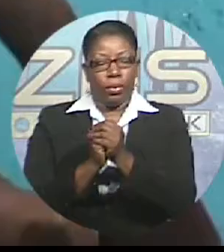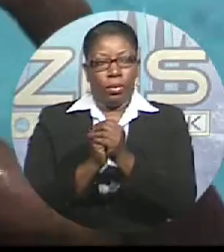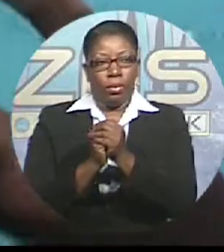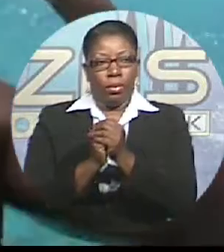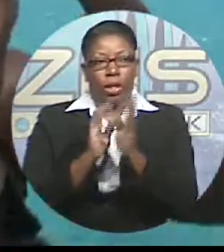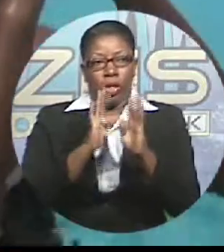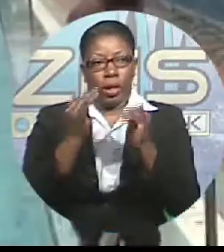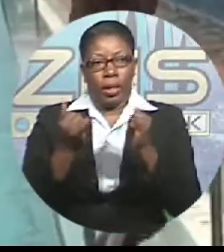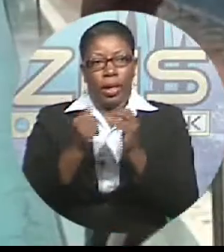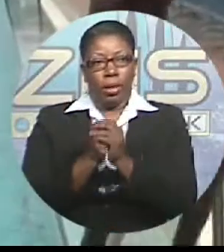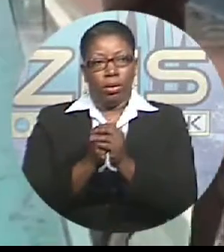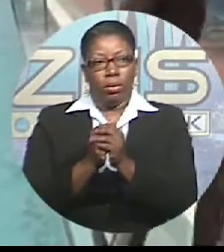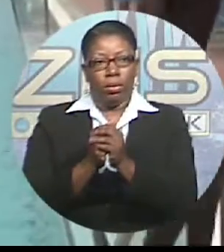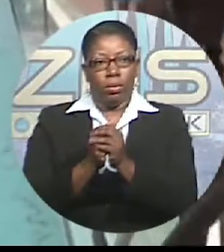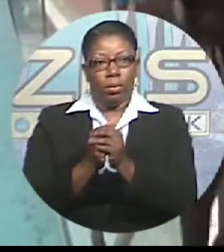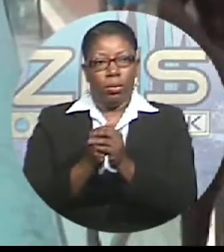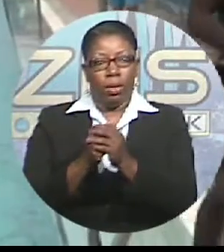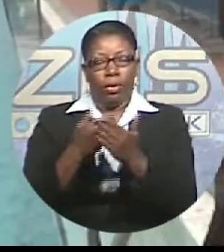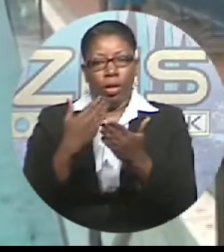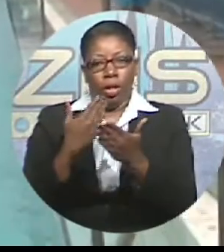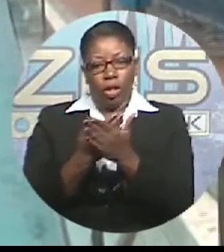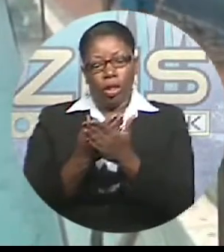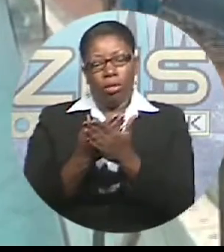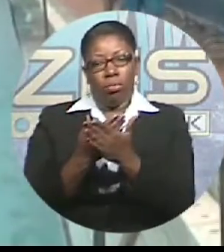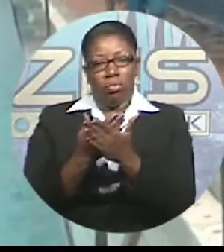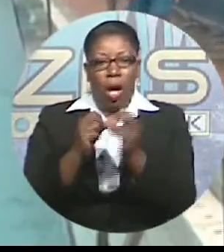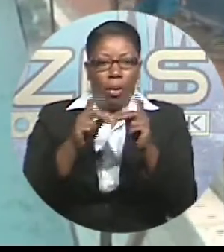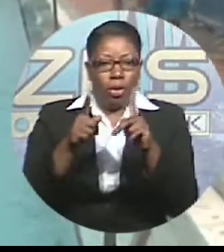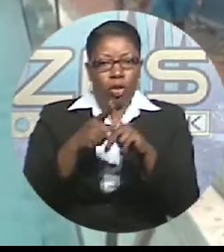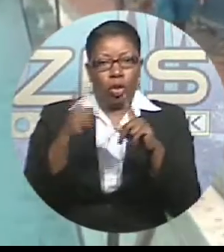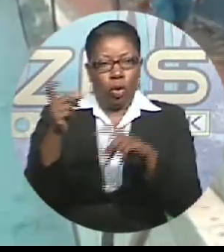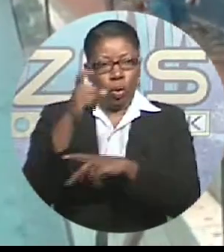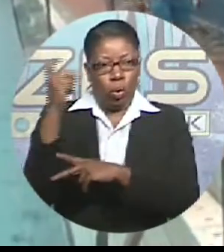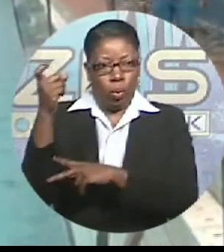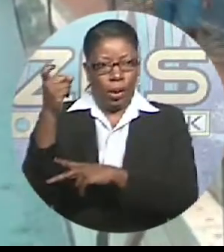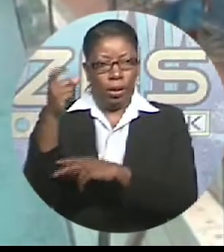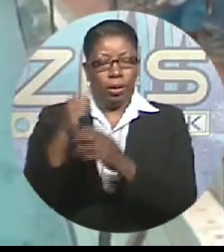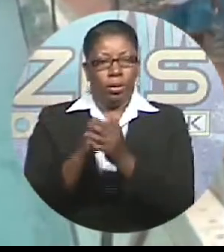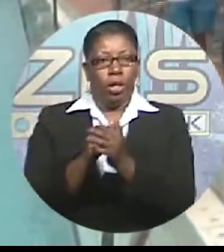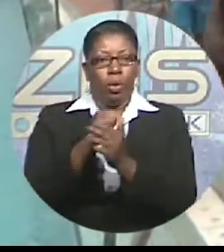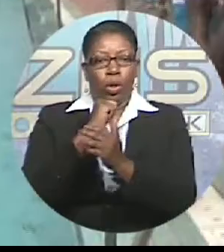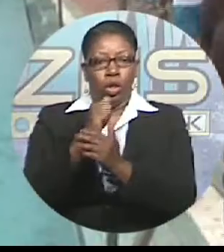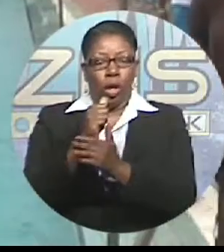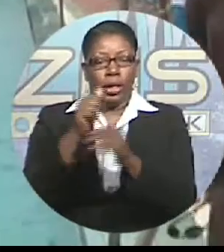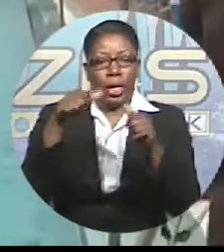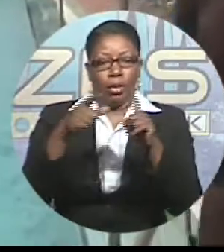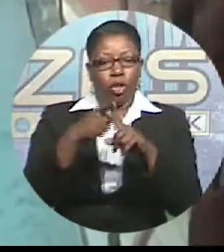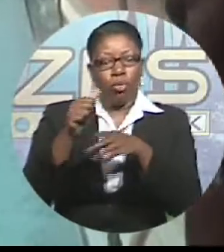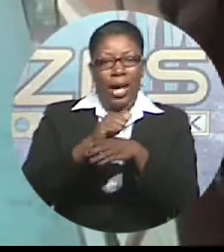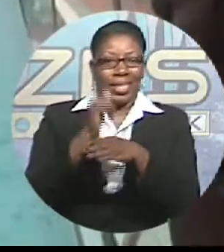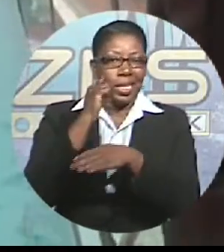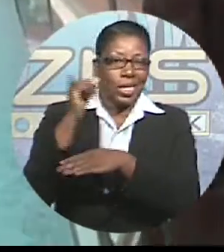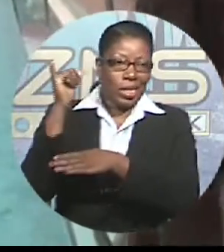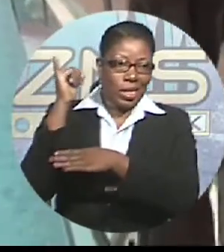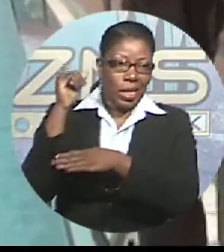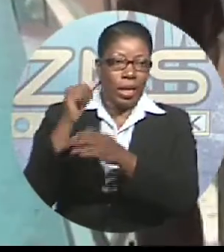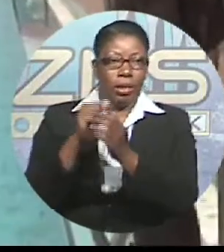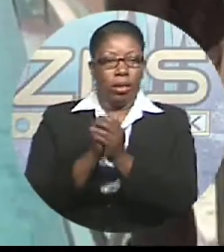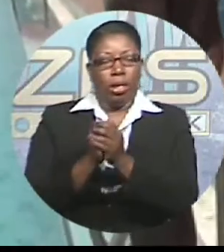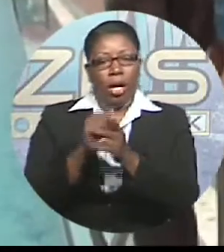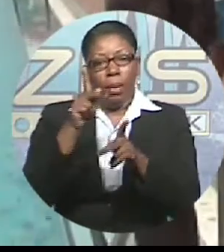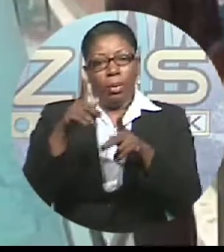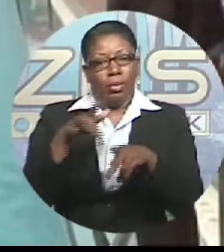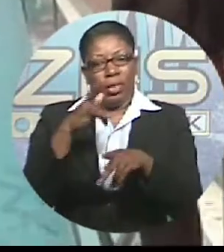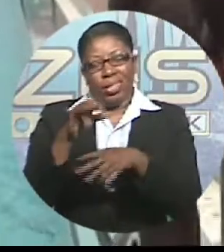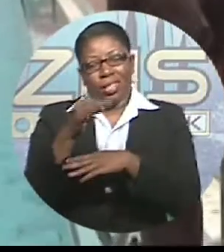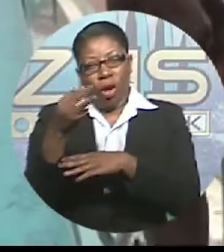team this year. We have quite a good chance of winning, but unfortunately we didn't get to practice yesterday or the day before, so everybody feels a bit off. But